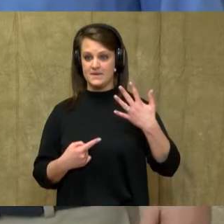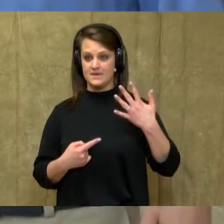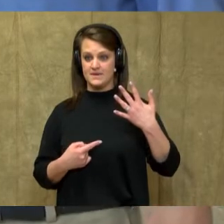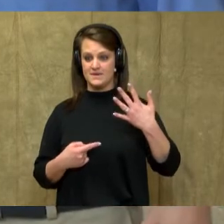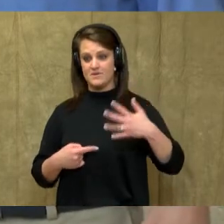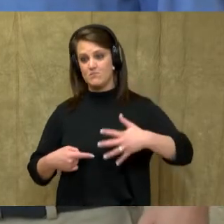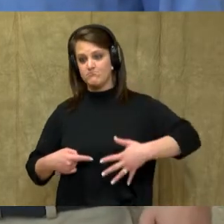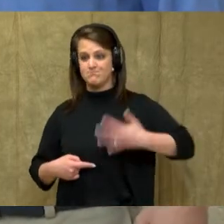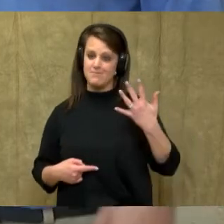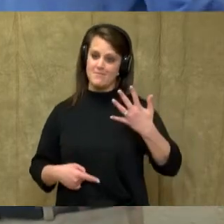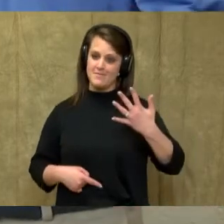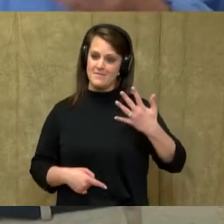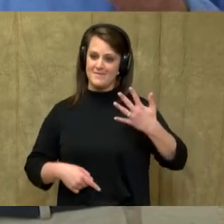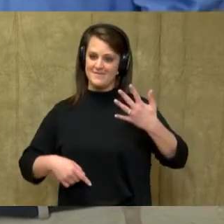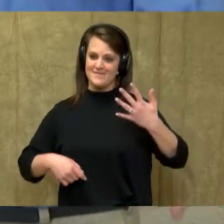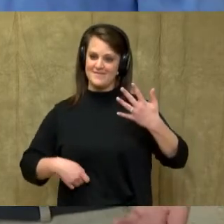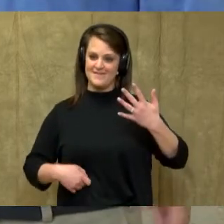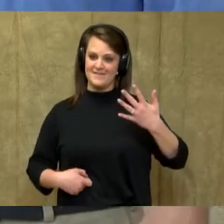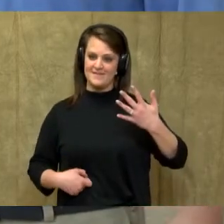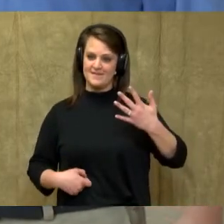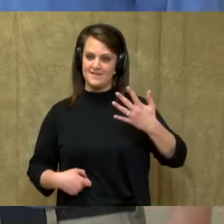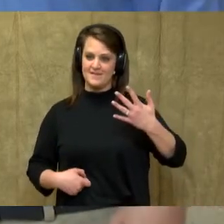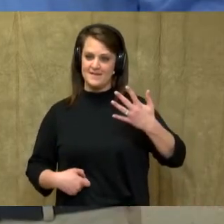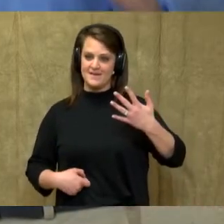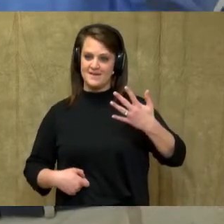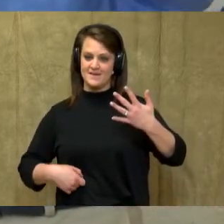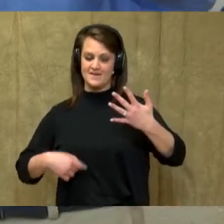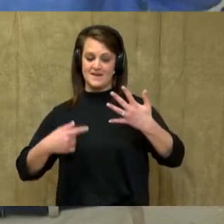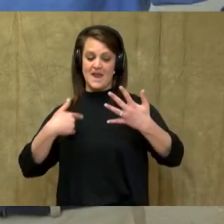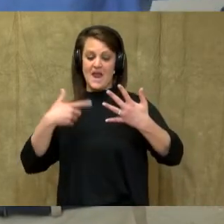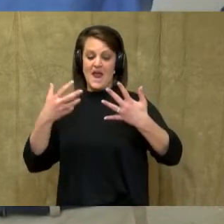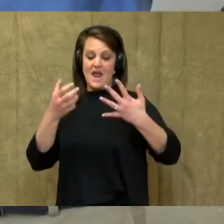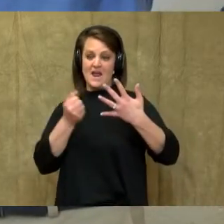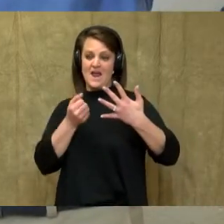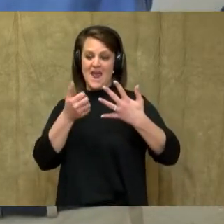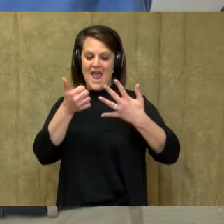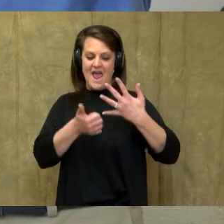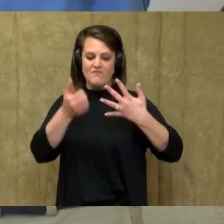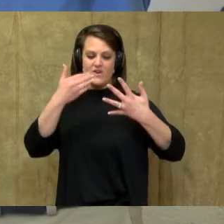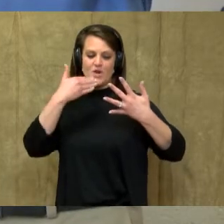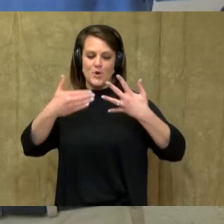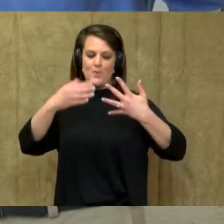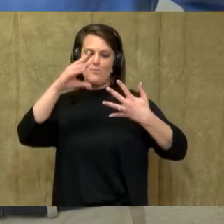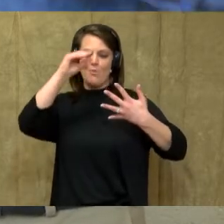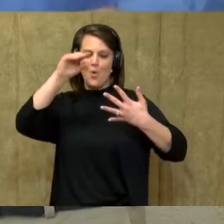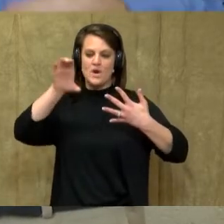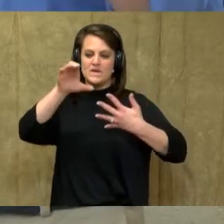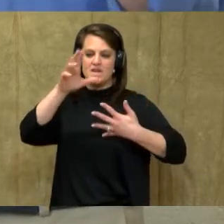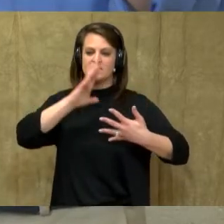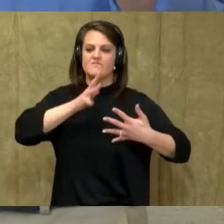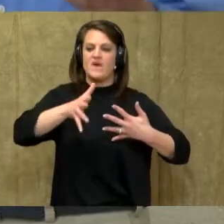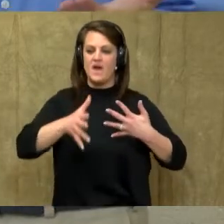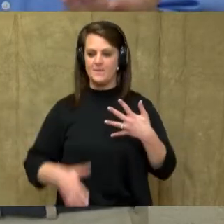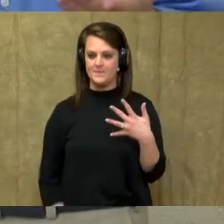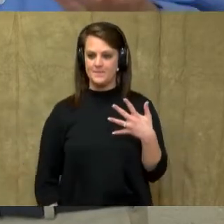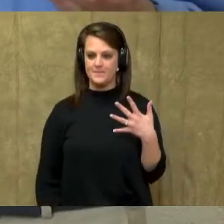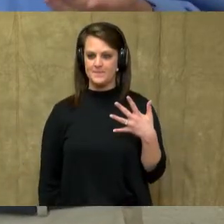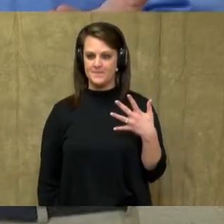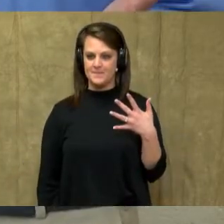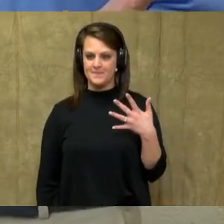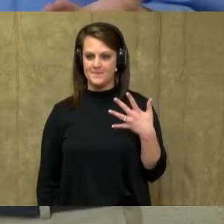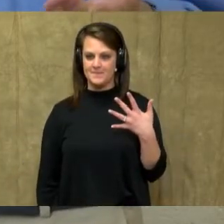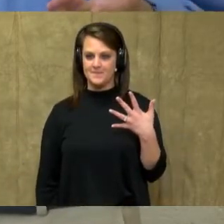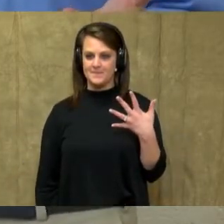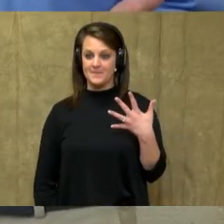Throw your staff up. I got my every good boy does fine.